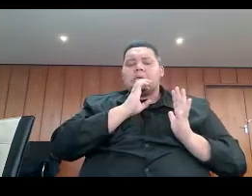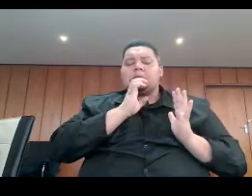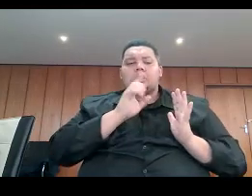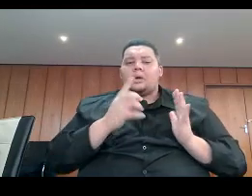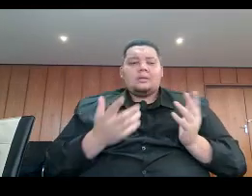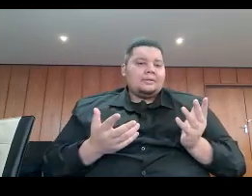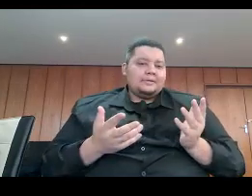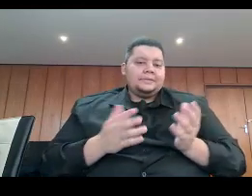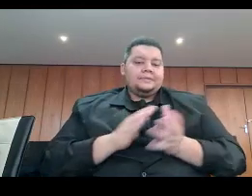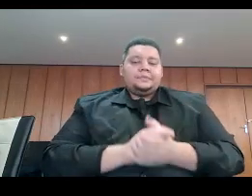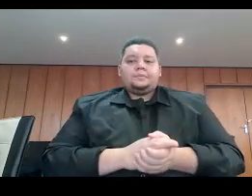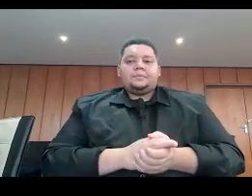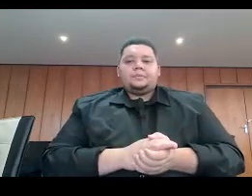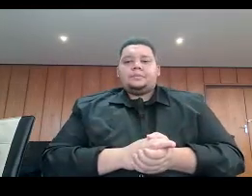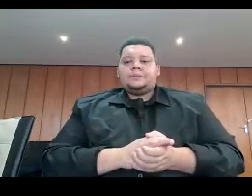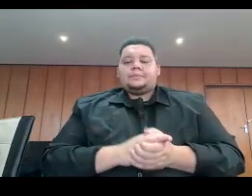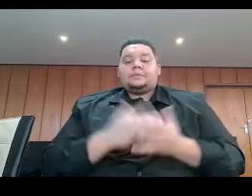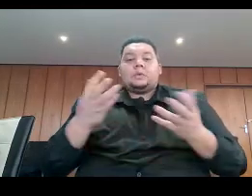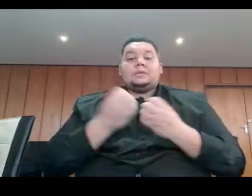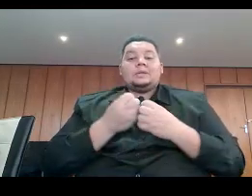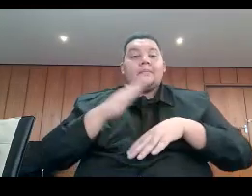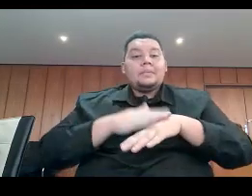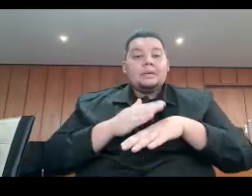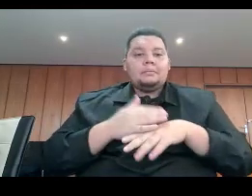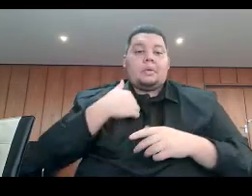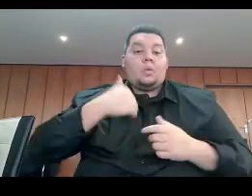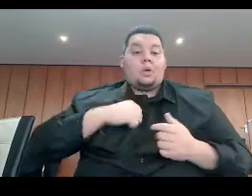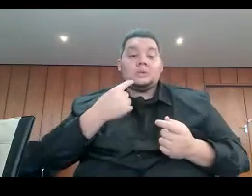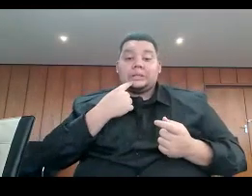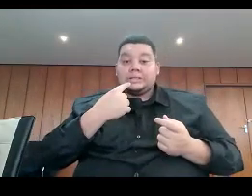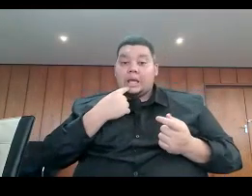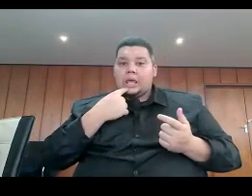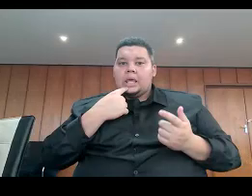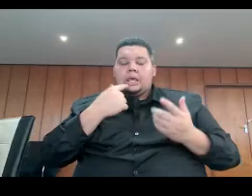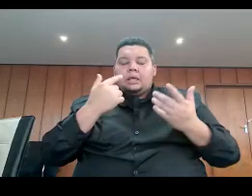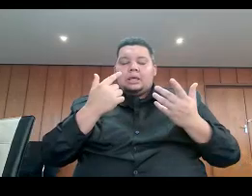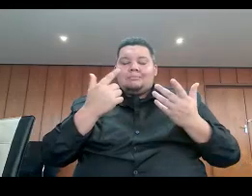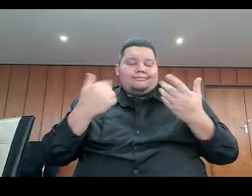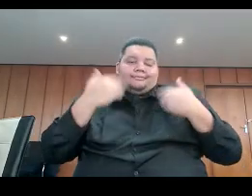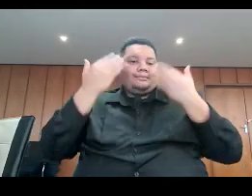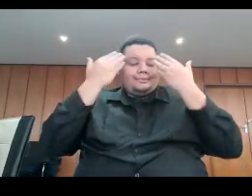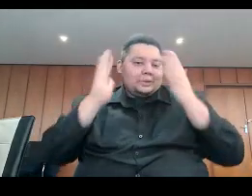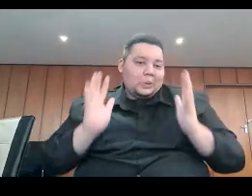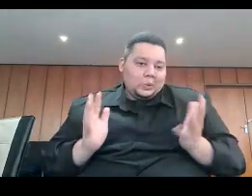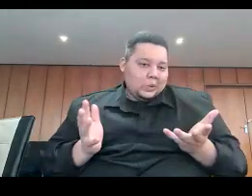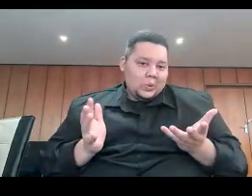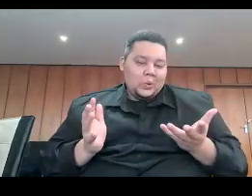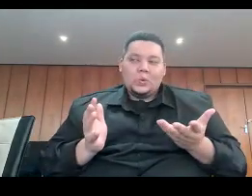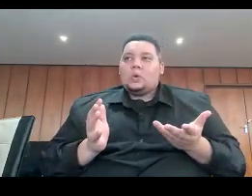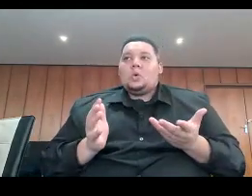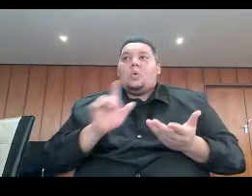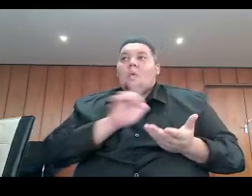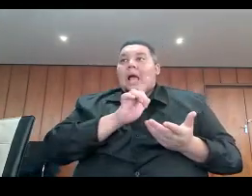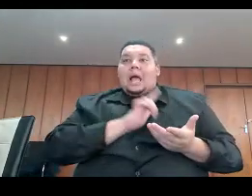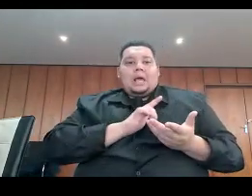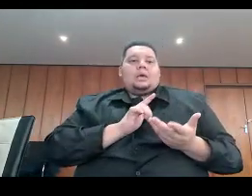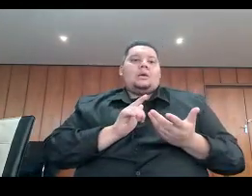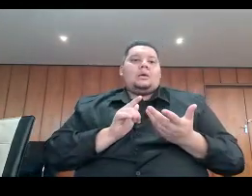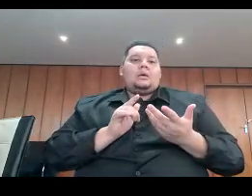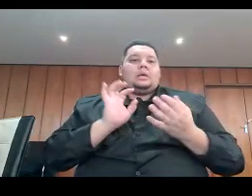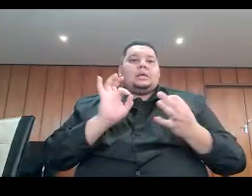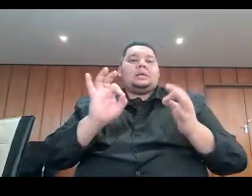mean? And sometimes I want to say, actually, I don't know anymore. I don't know anymore because it's a